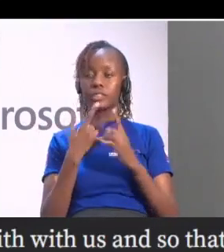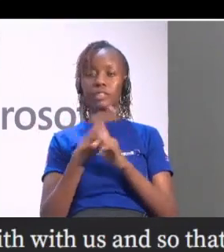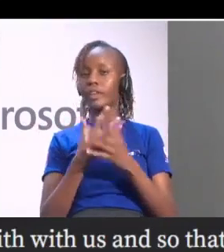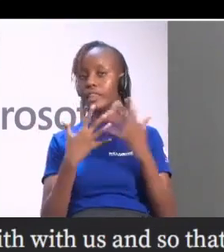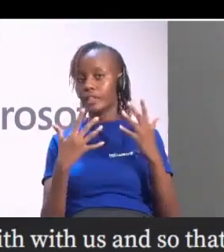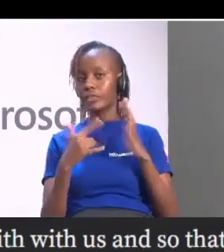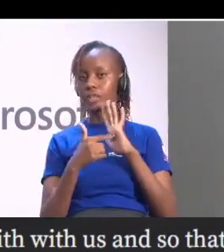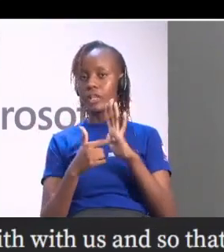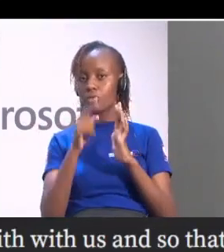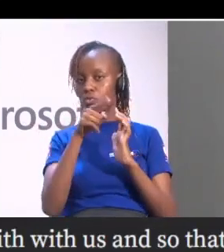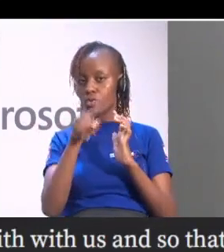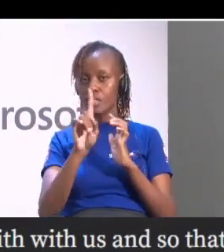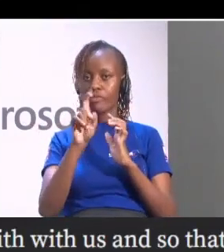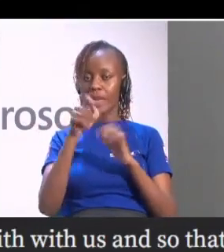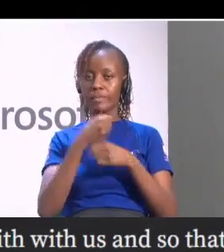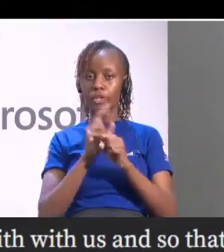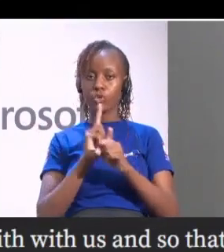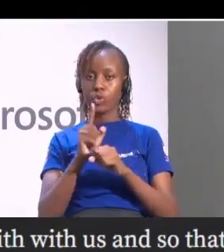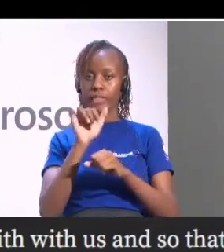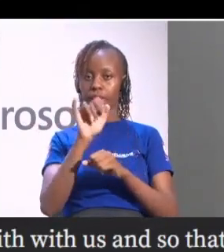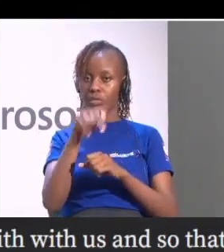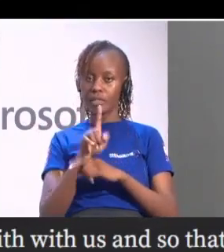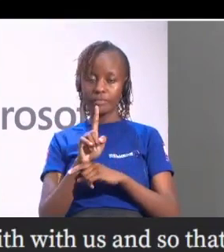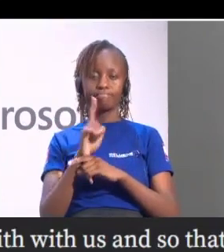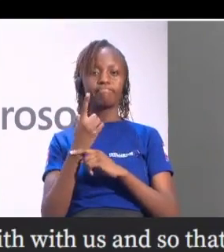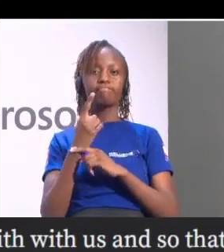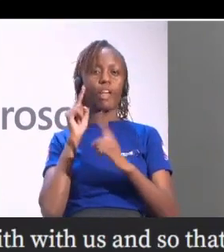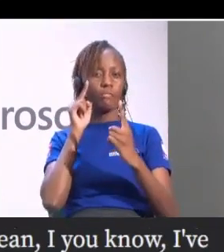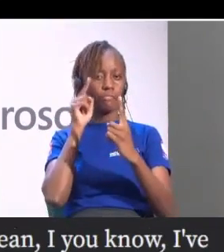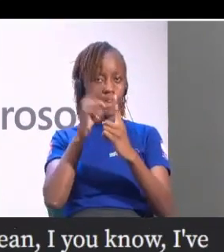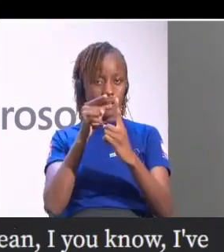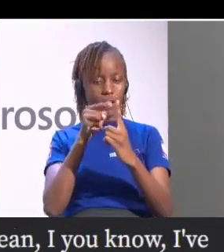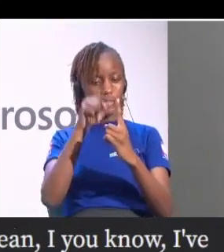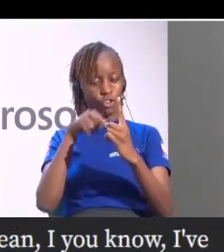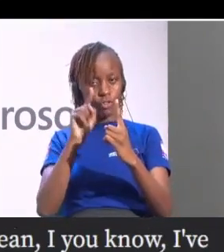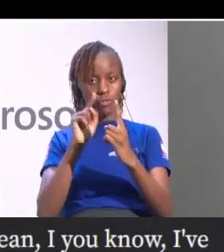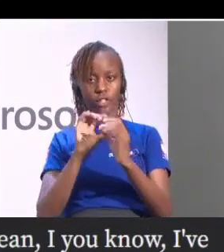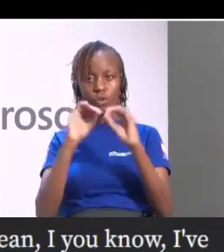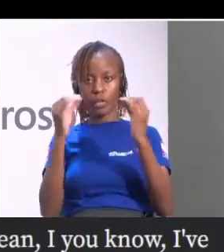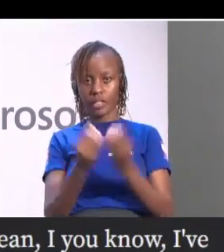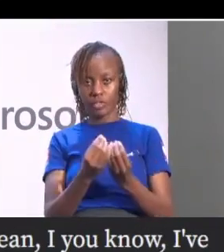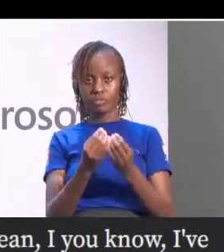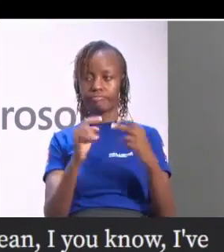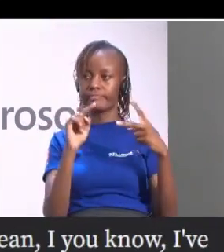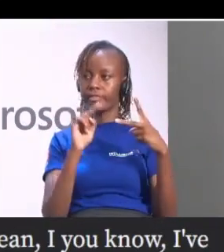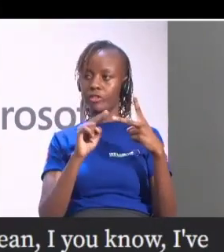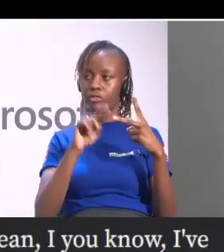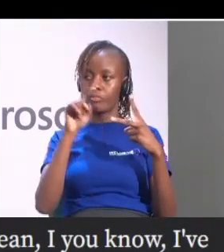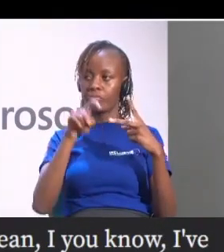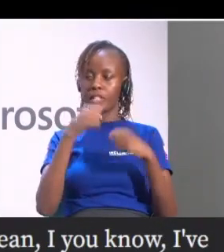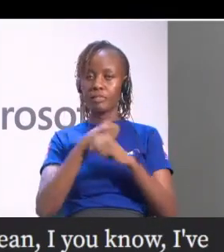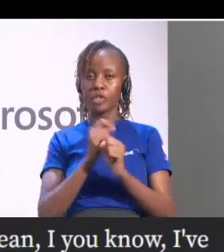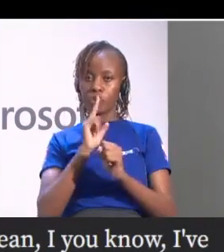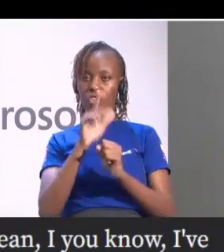make sure you, number one, pick the right organization that will run this, right? Number two, you want to make sure you have the